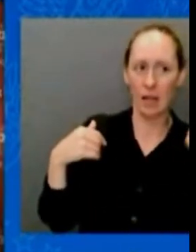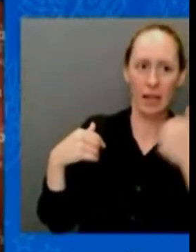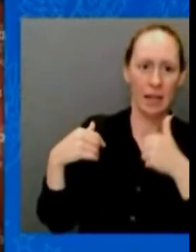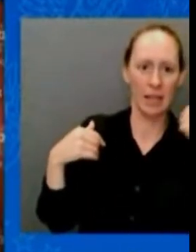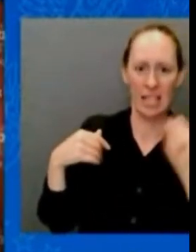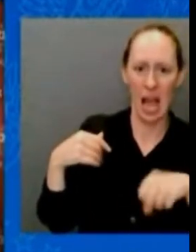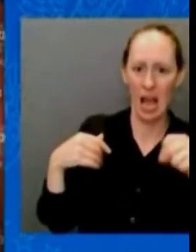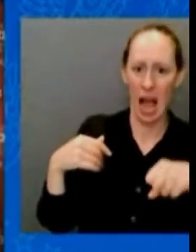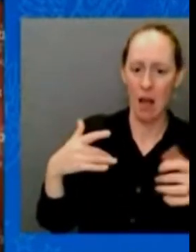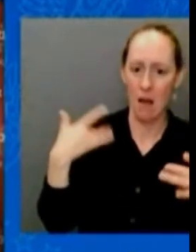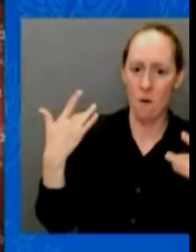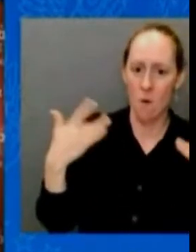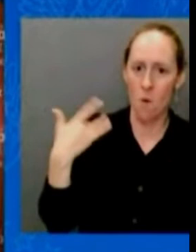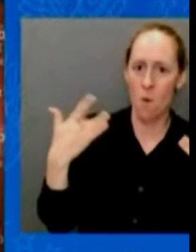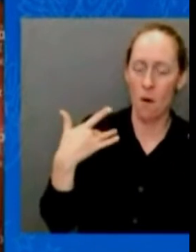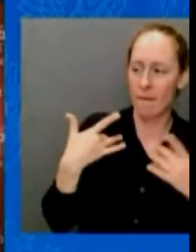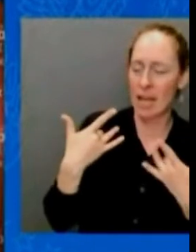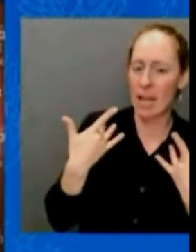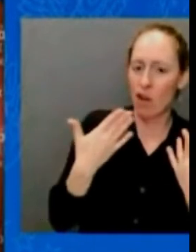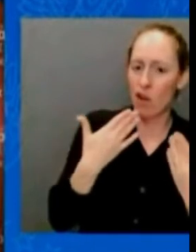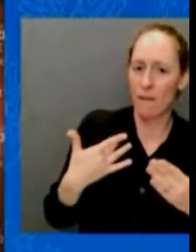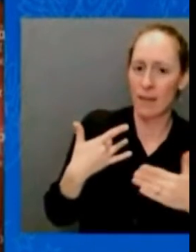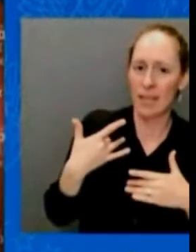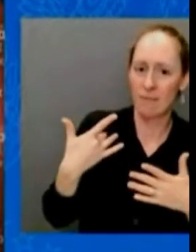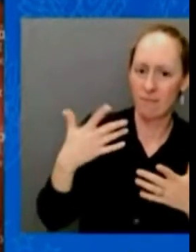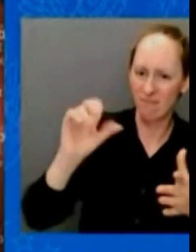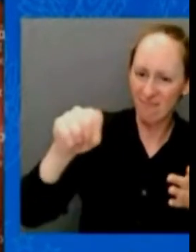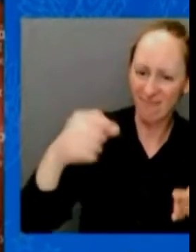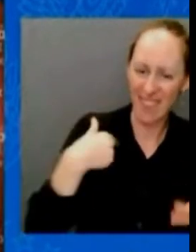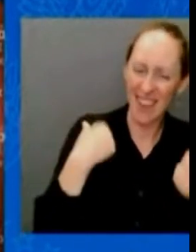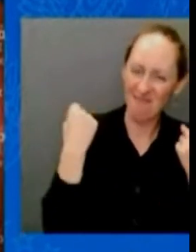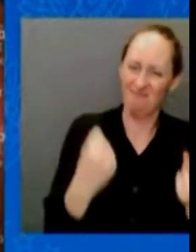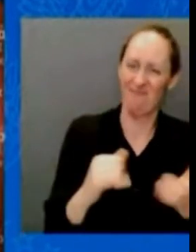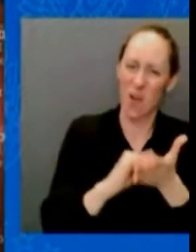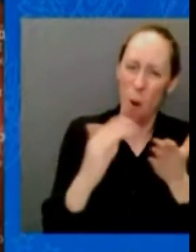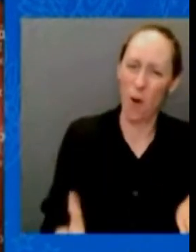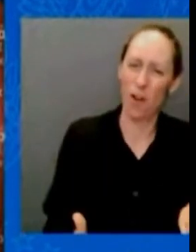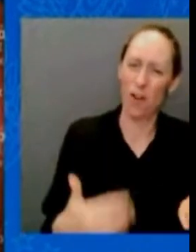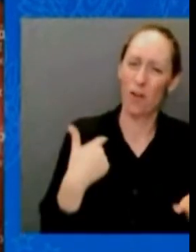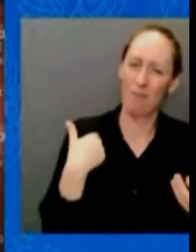It's who we are. We build things, we grow things, we imagine things."